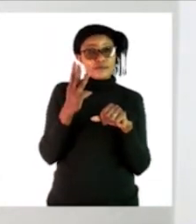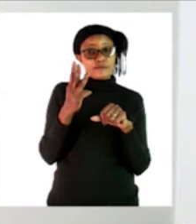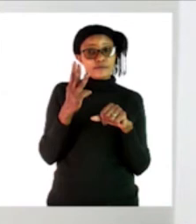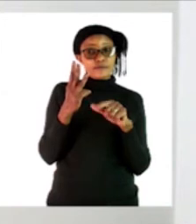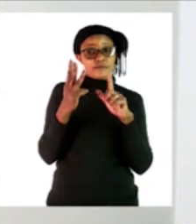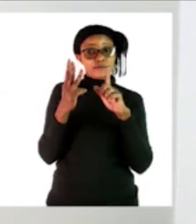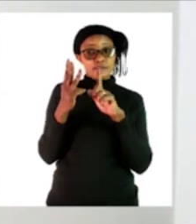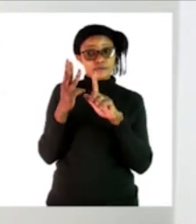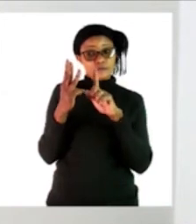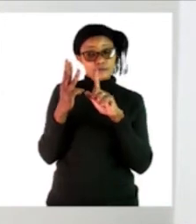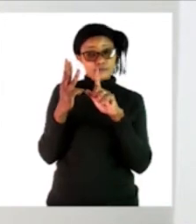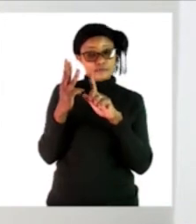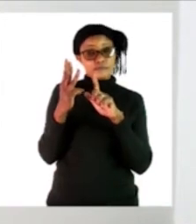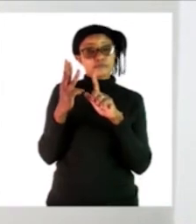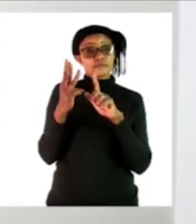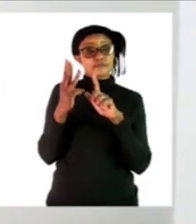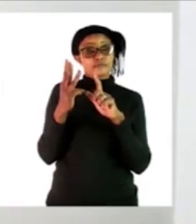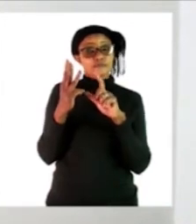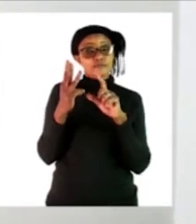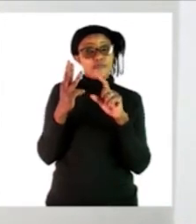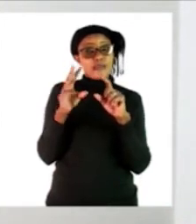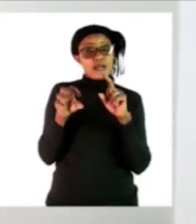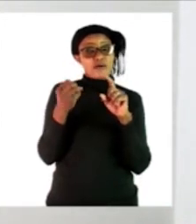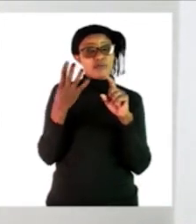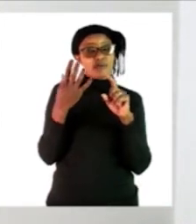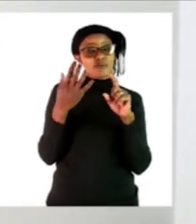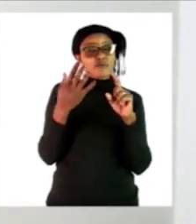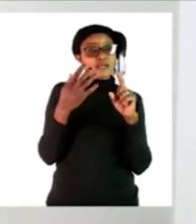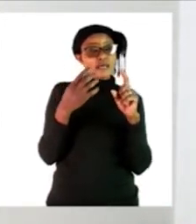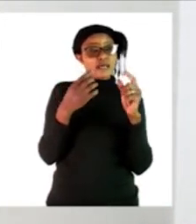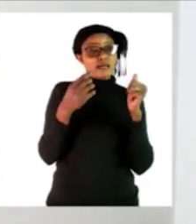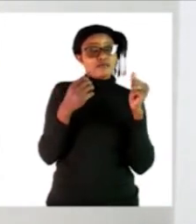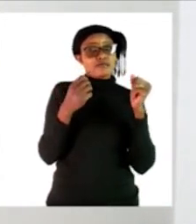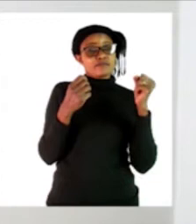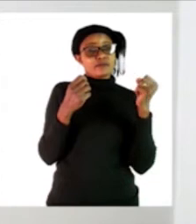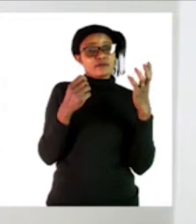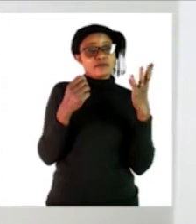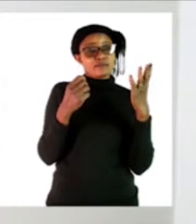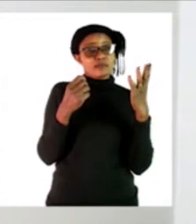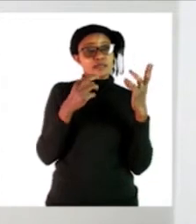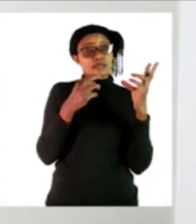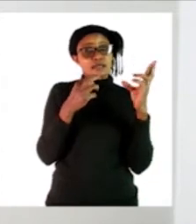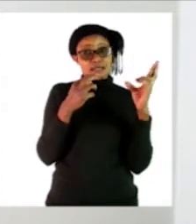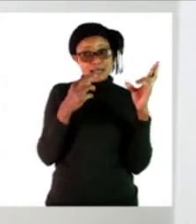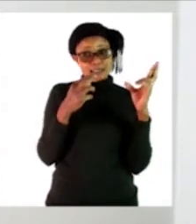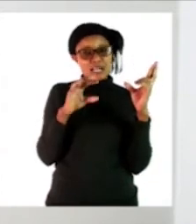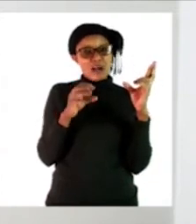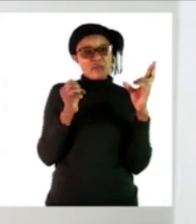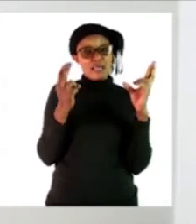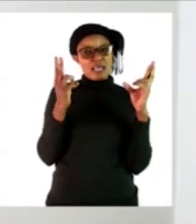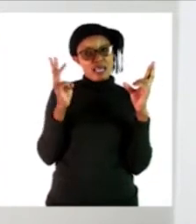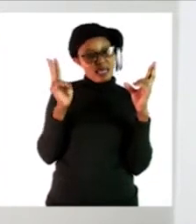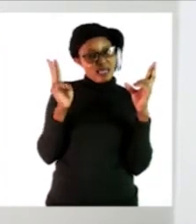my left hand. How many crayons should I have in the right hand?